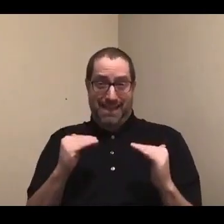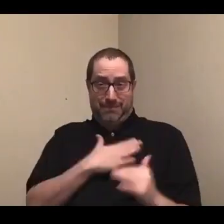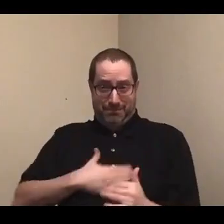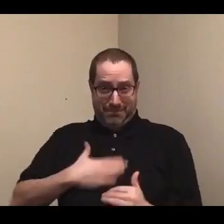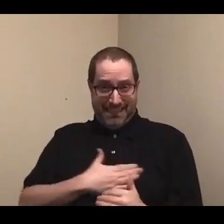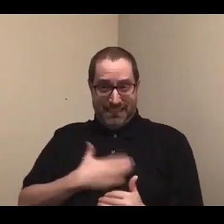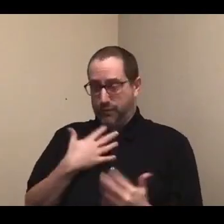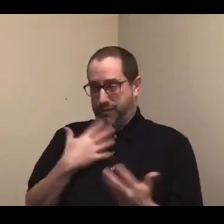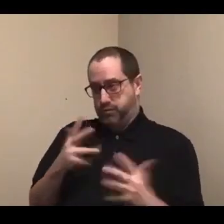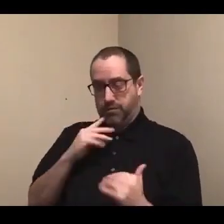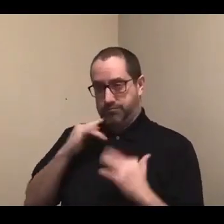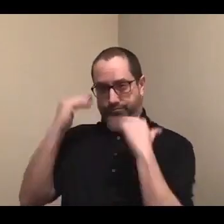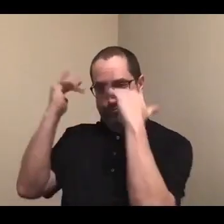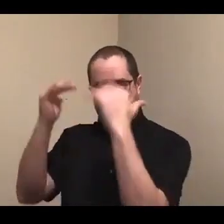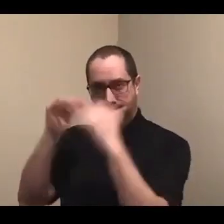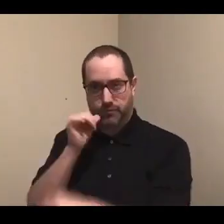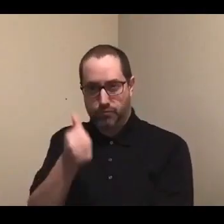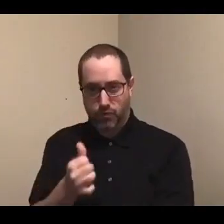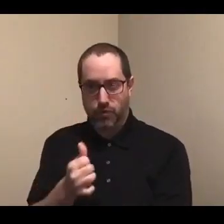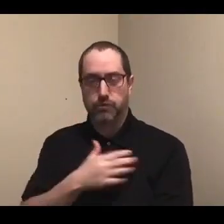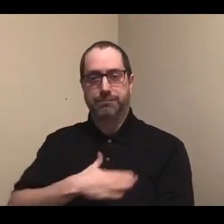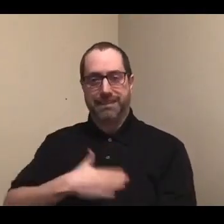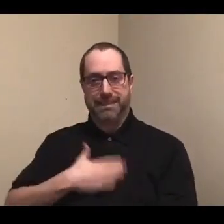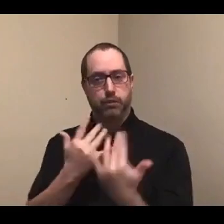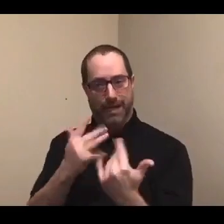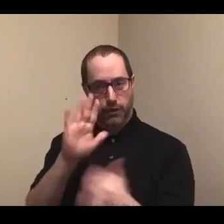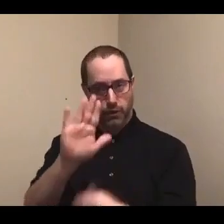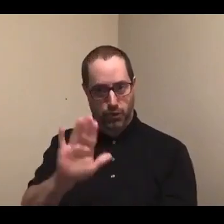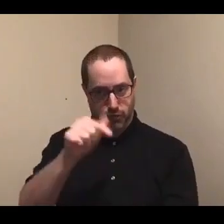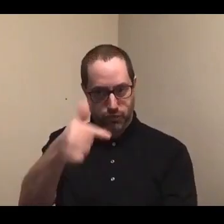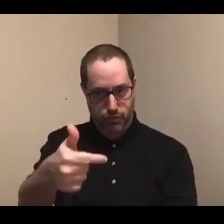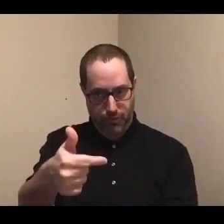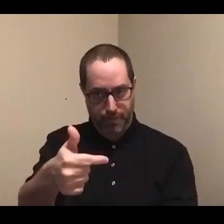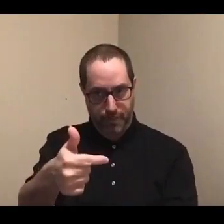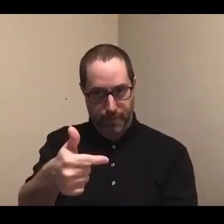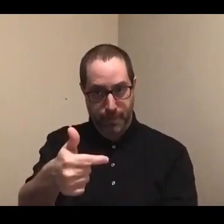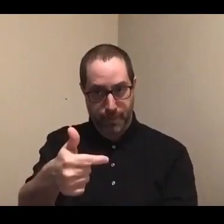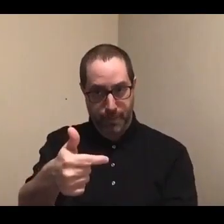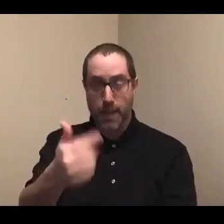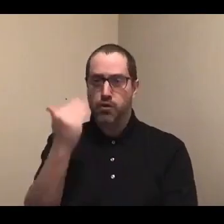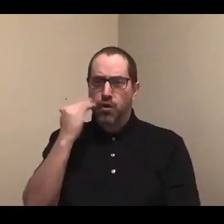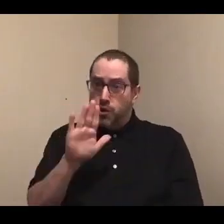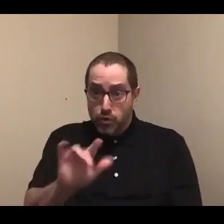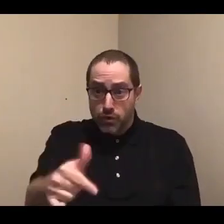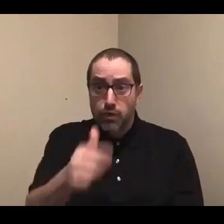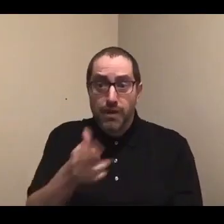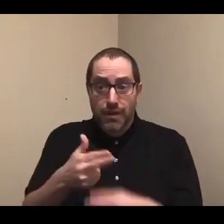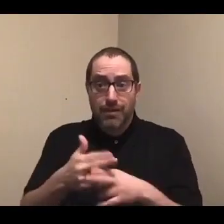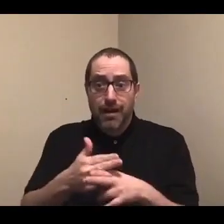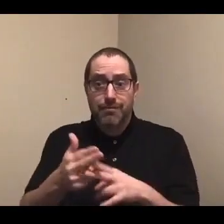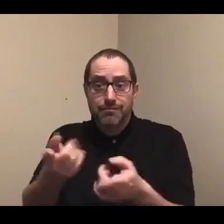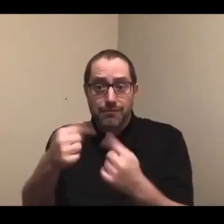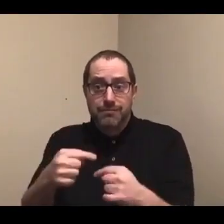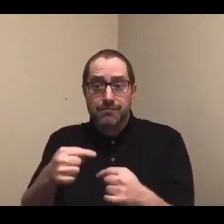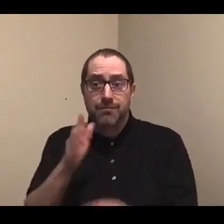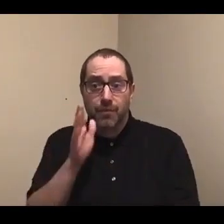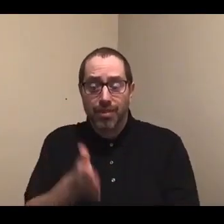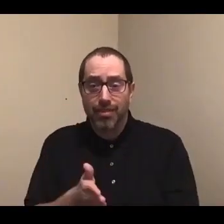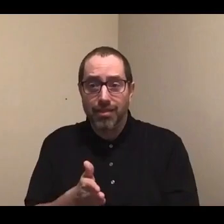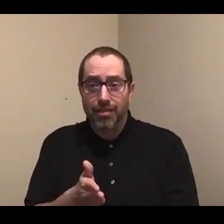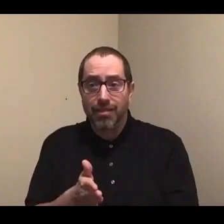that. The key thing for the public to know that their turn is coming soon, very soon. As you heard the Premier say yesterday,